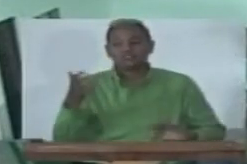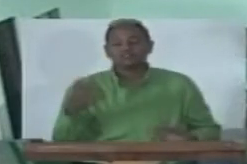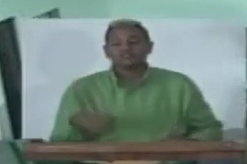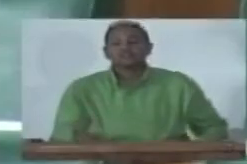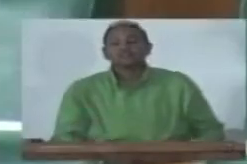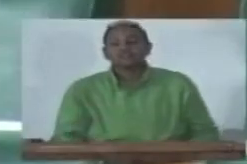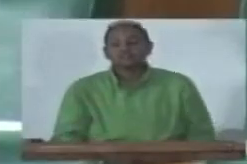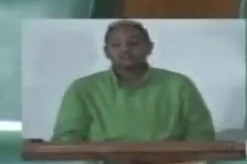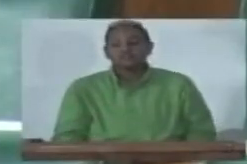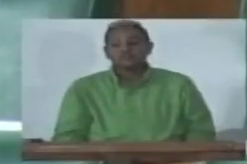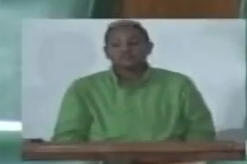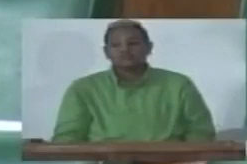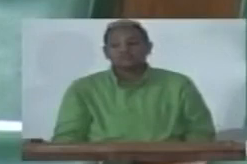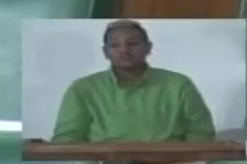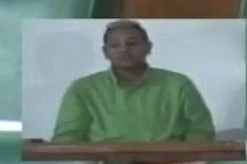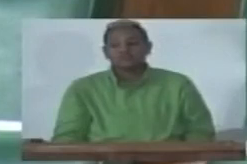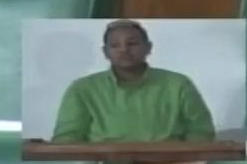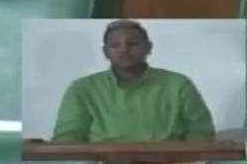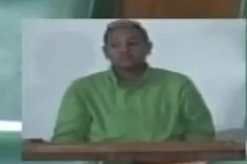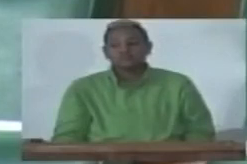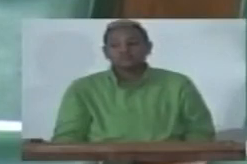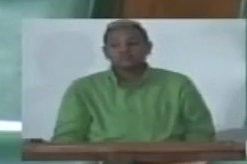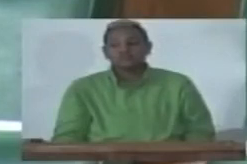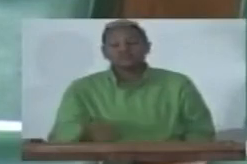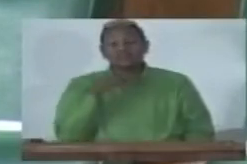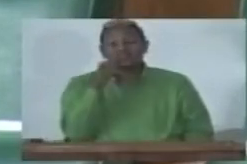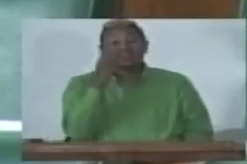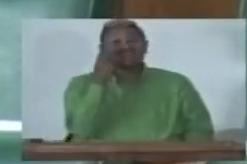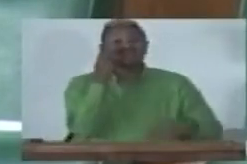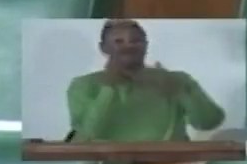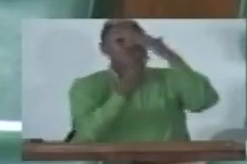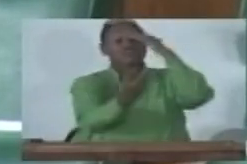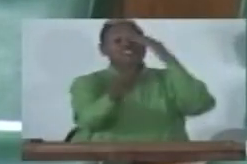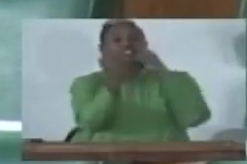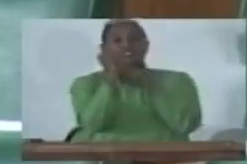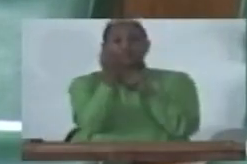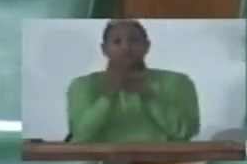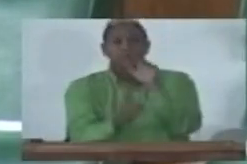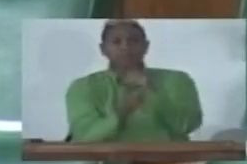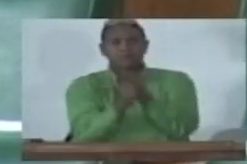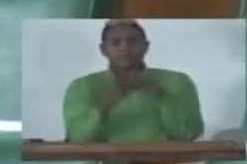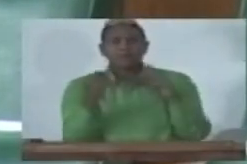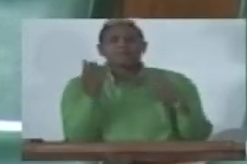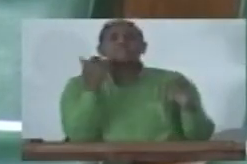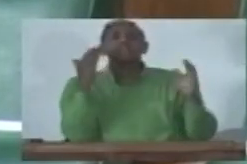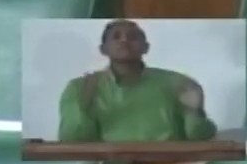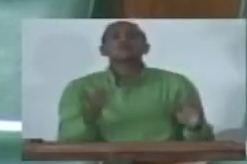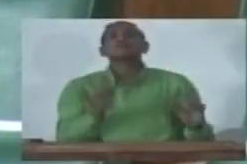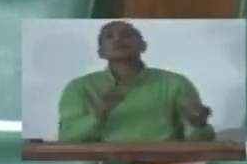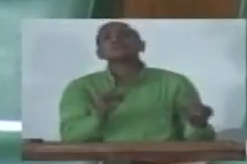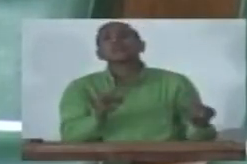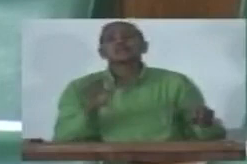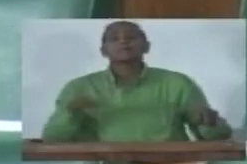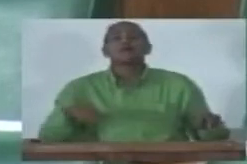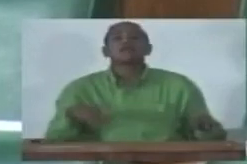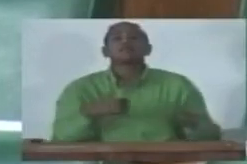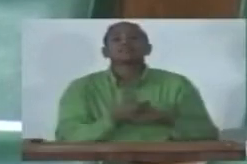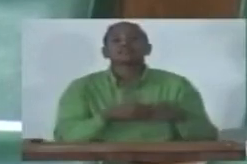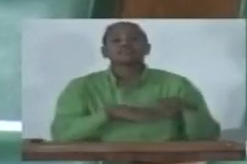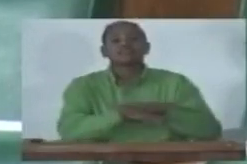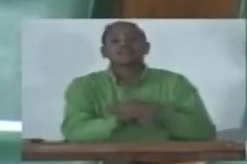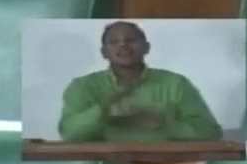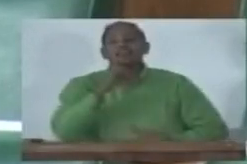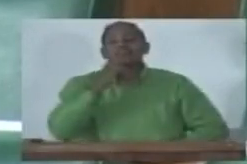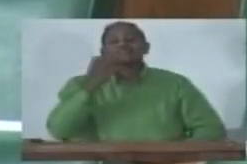And to treat with any unforeseen circumstances if we have persons attending the parliament and